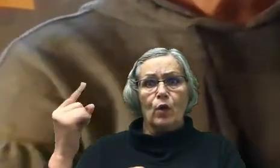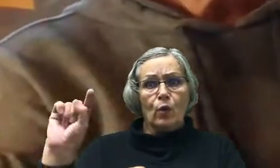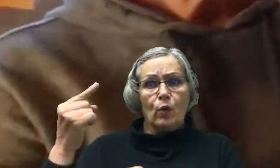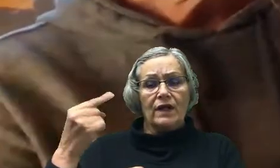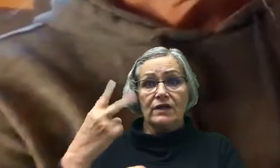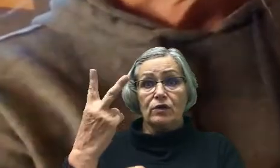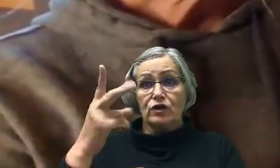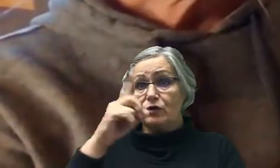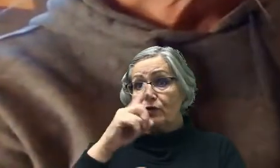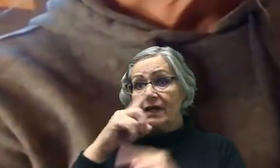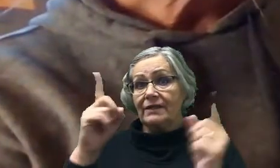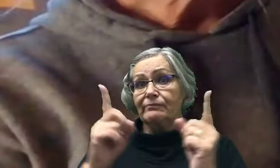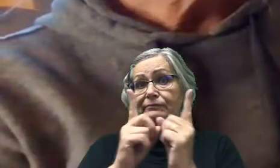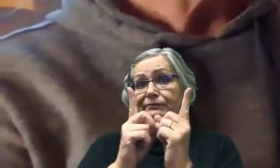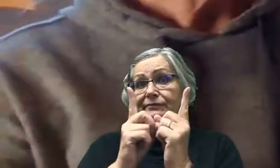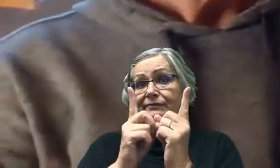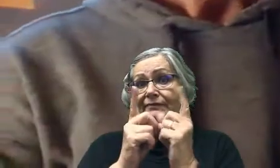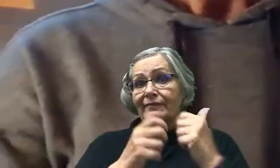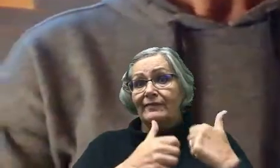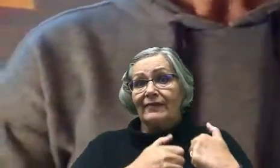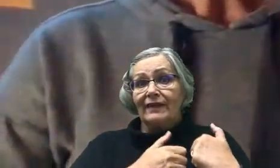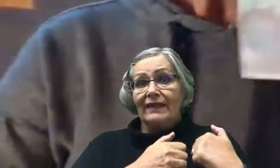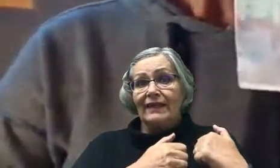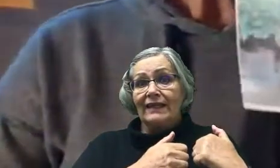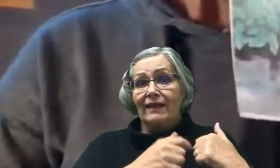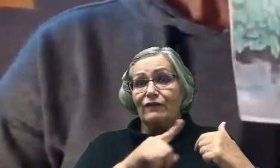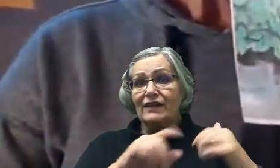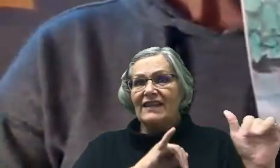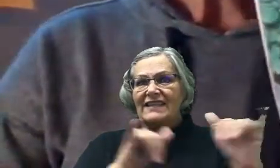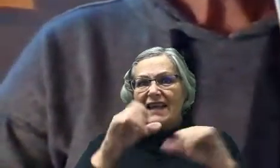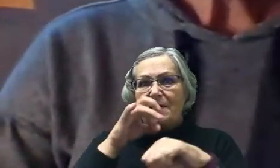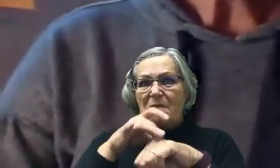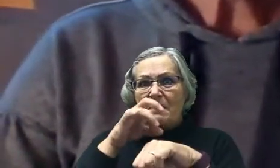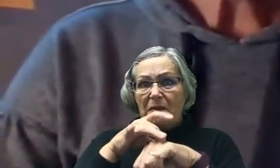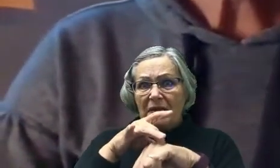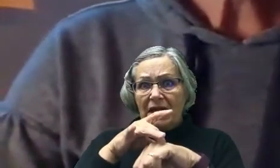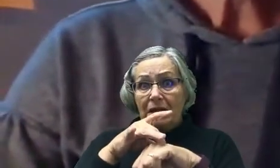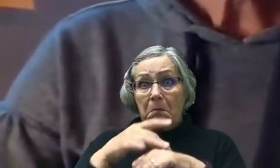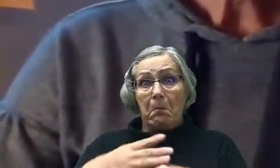Once there were two mice who fell in love with the same pumpkin.